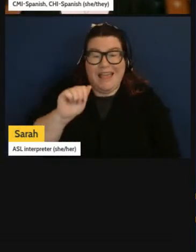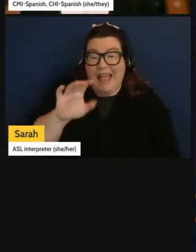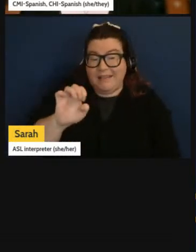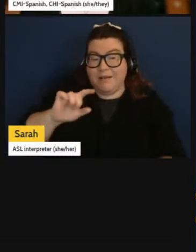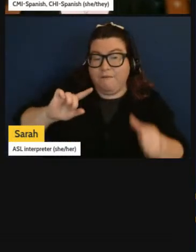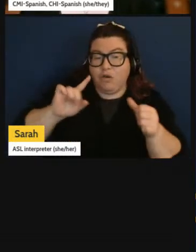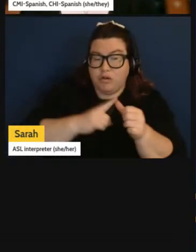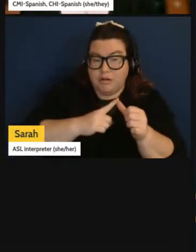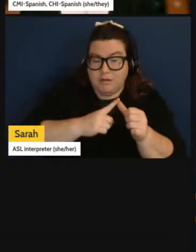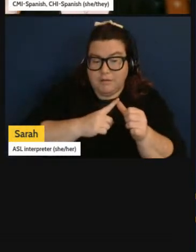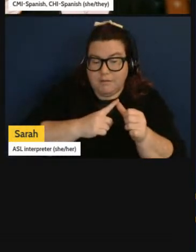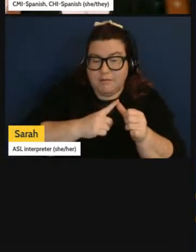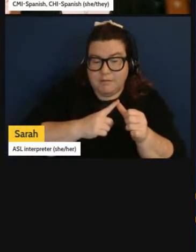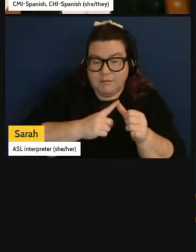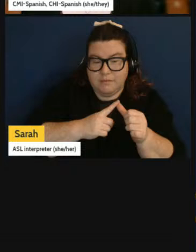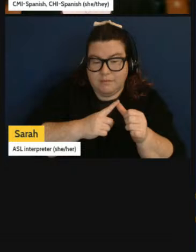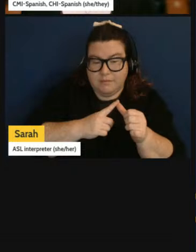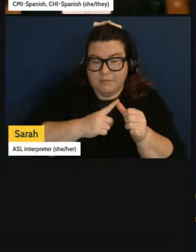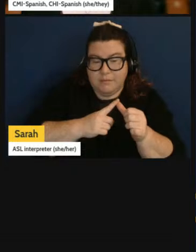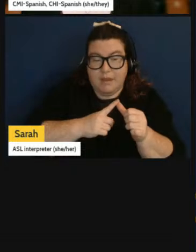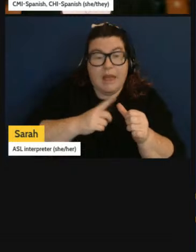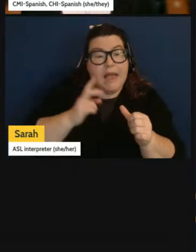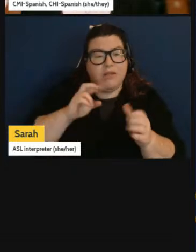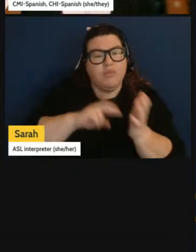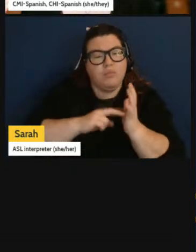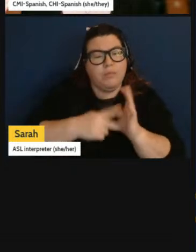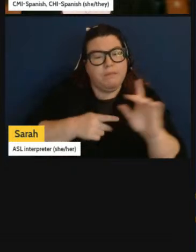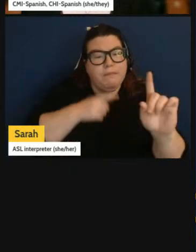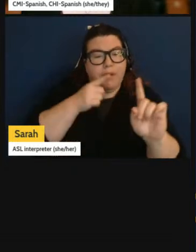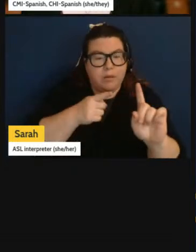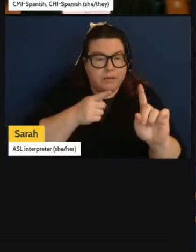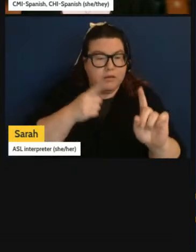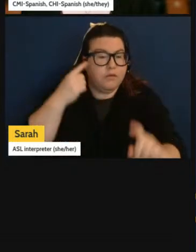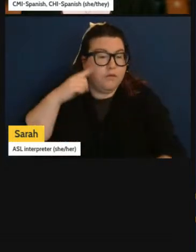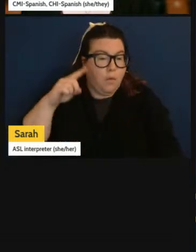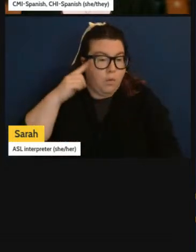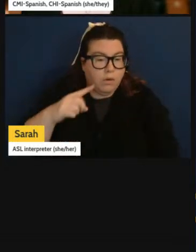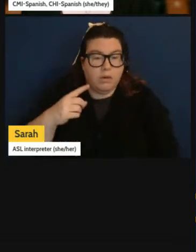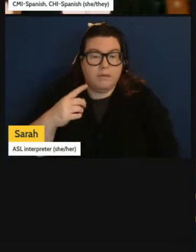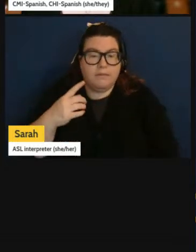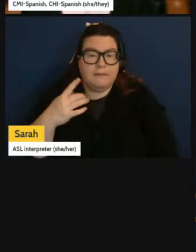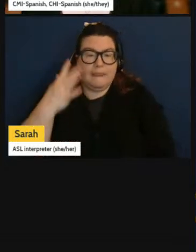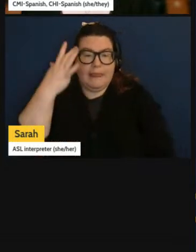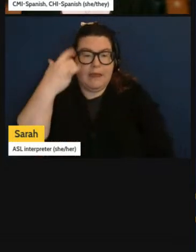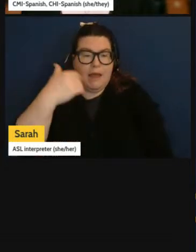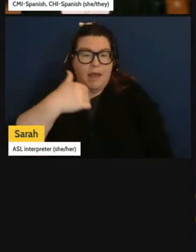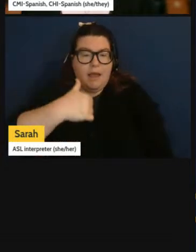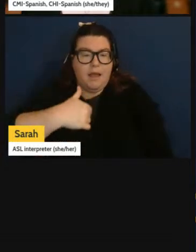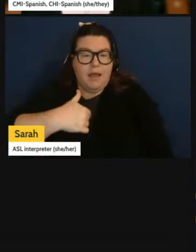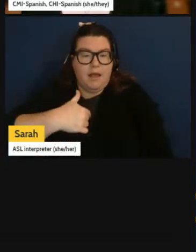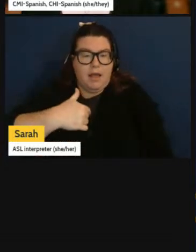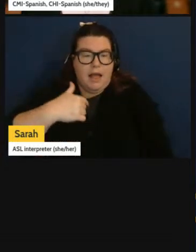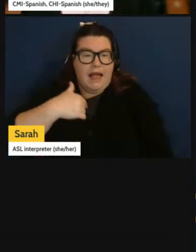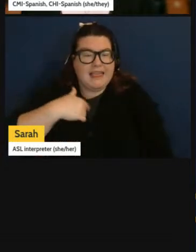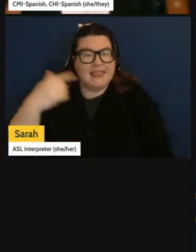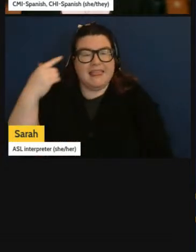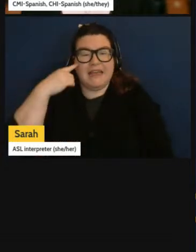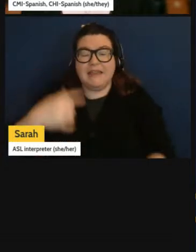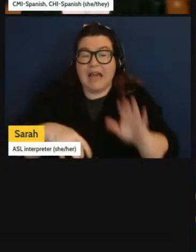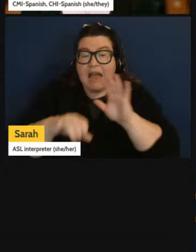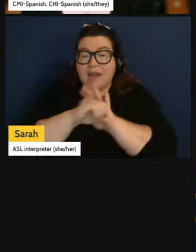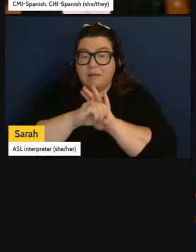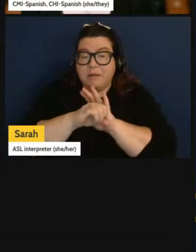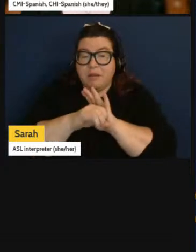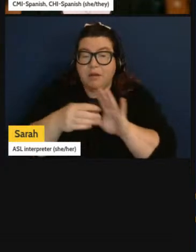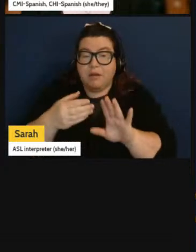first. And I do that on purpose because I feel like it's usually the identities that come towards